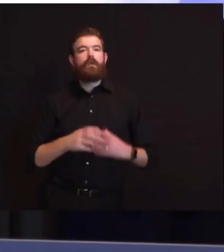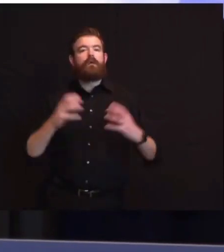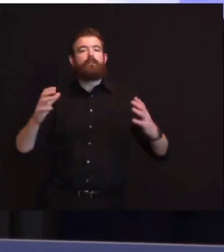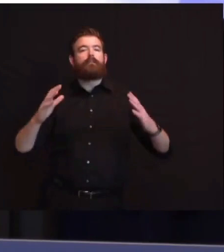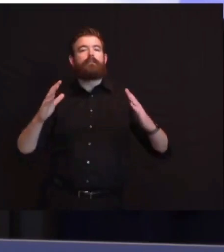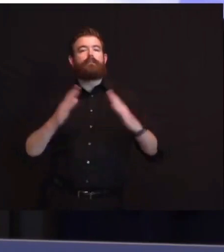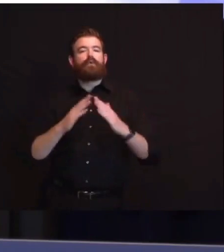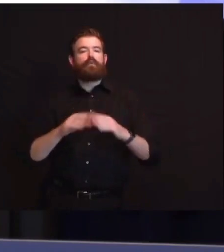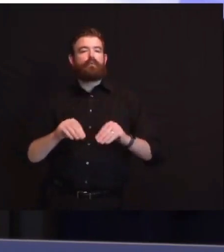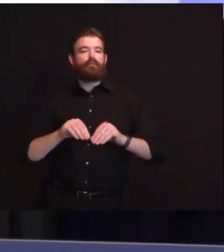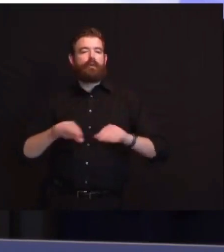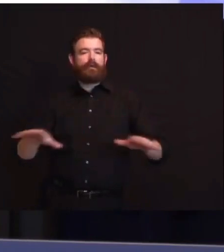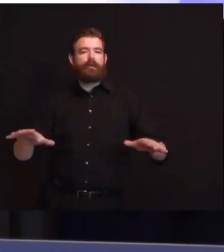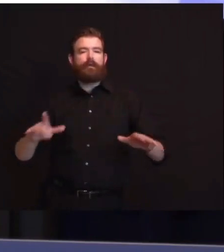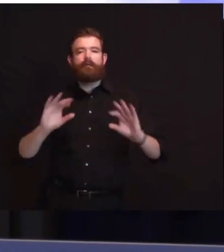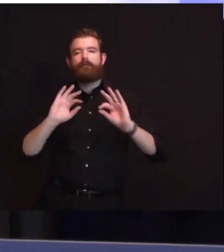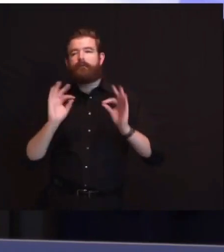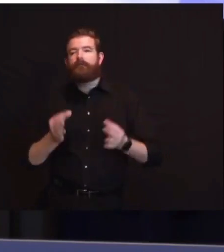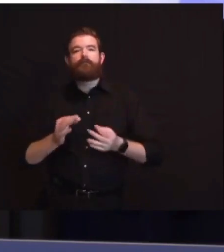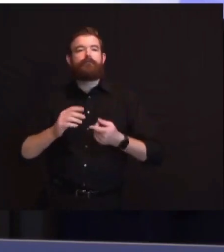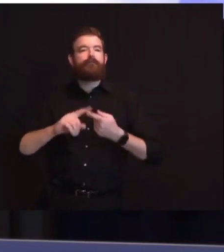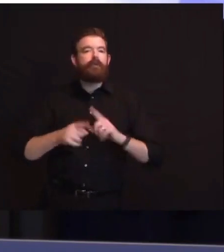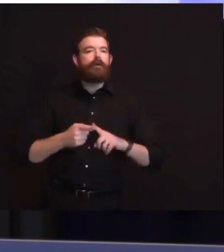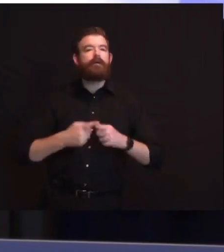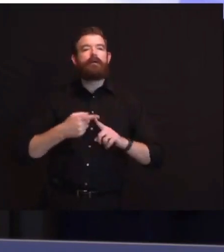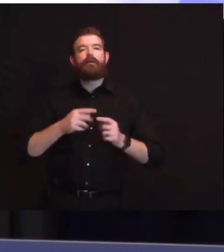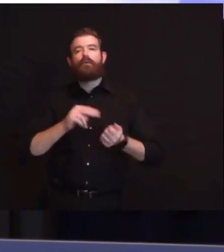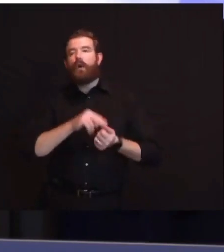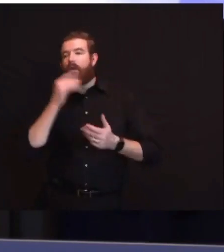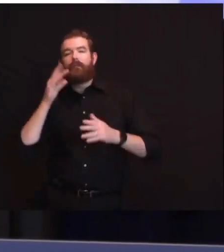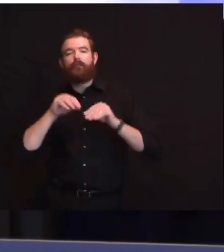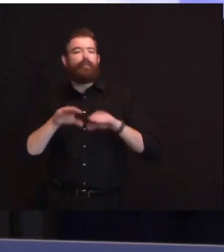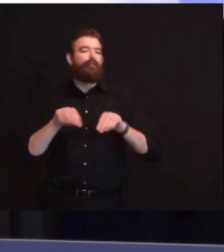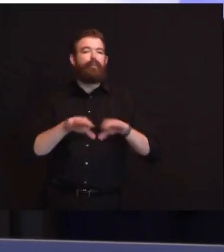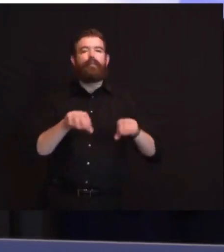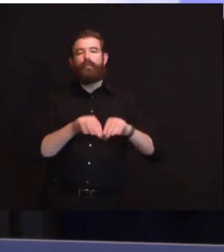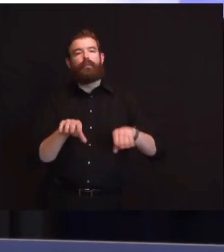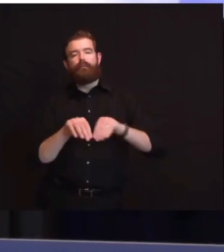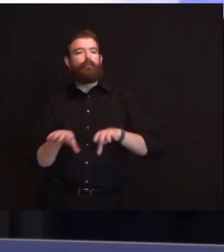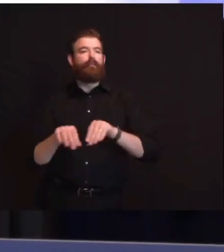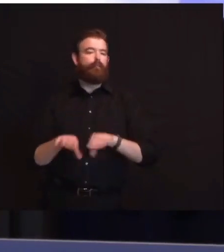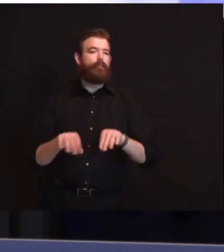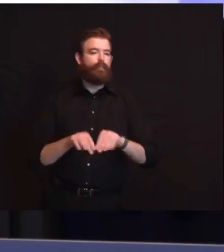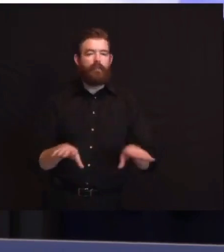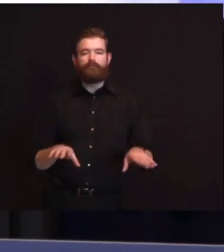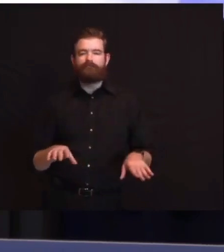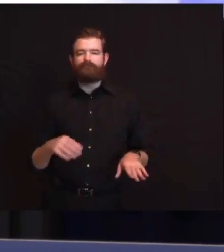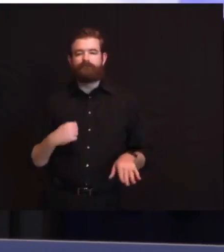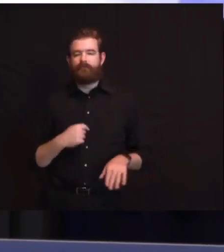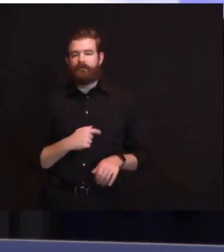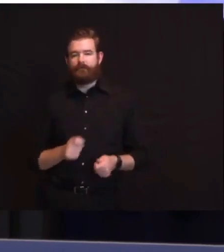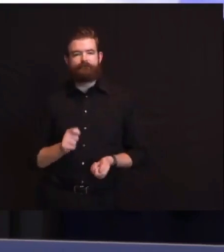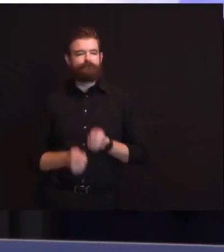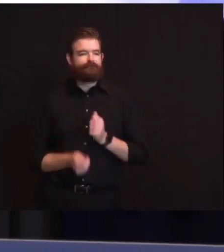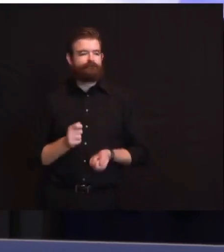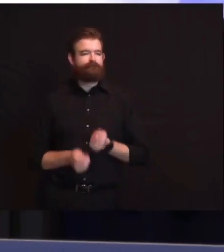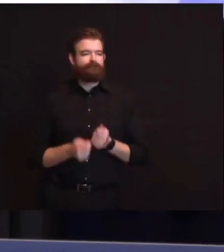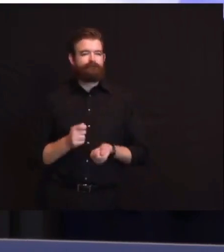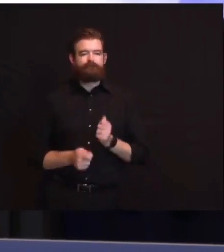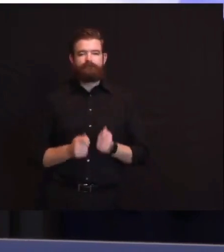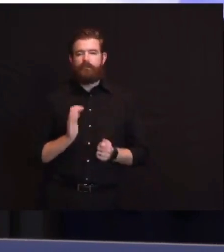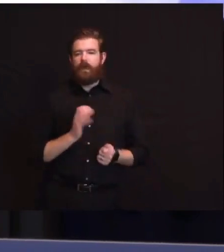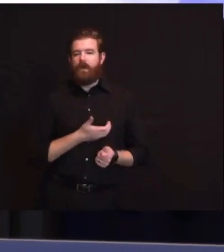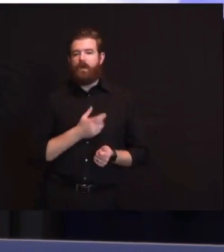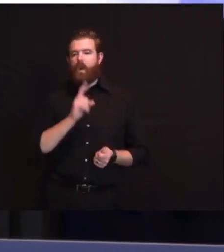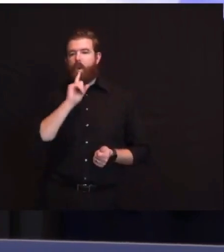careful. And we also have revised the directive to include the antigen testing.